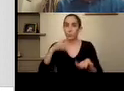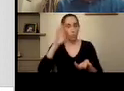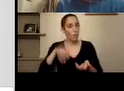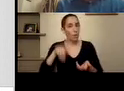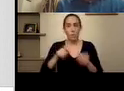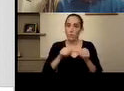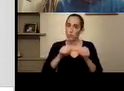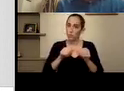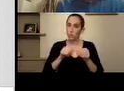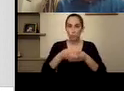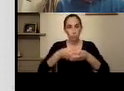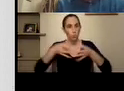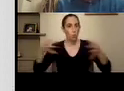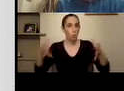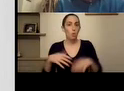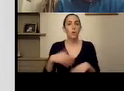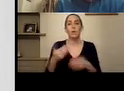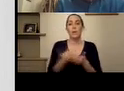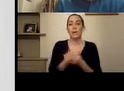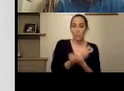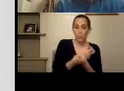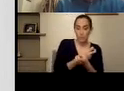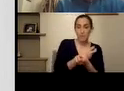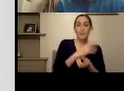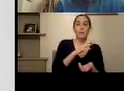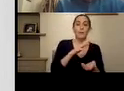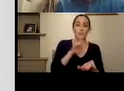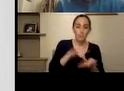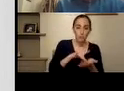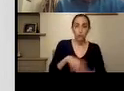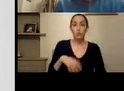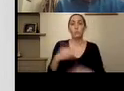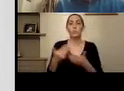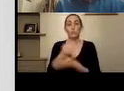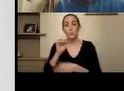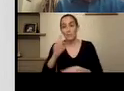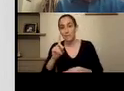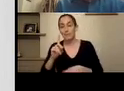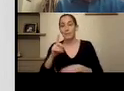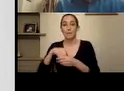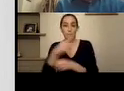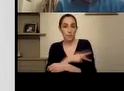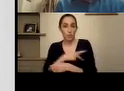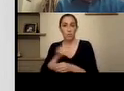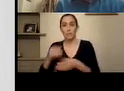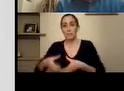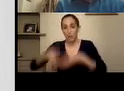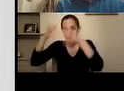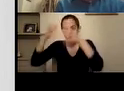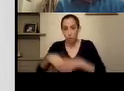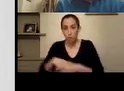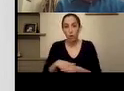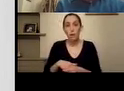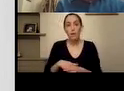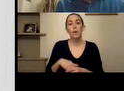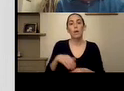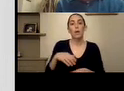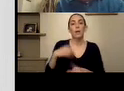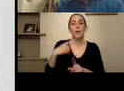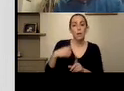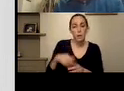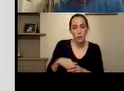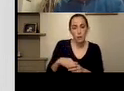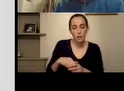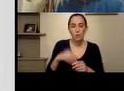campus. The next one is our new ED and inpatient tower. And then actually over at Highland, we have a new expansion there to move to 100% private rooms. So I